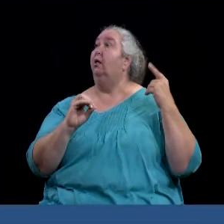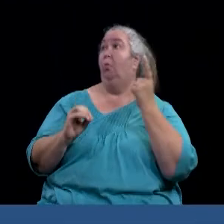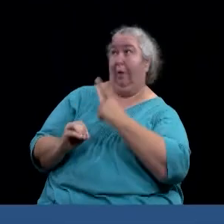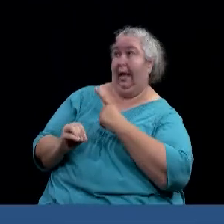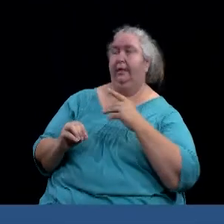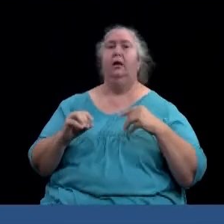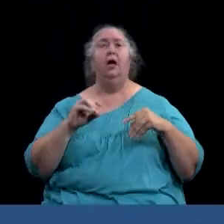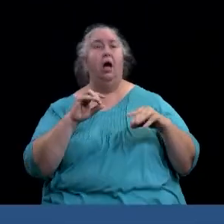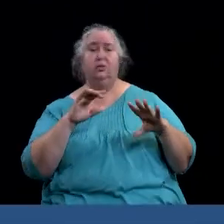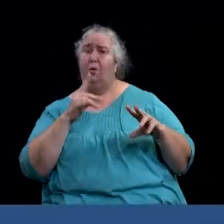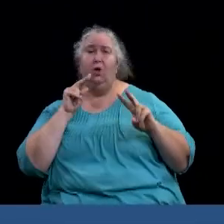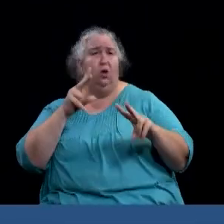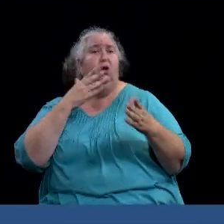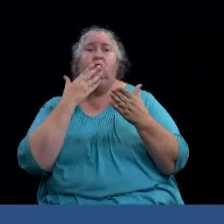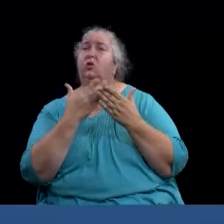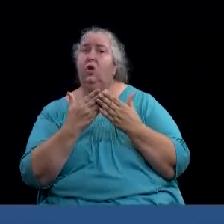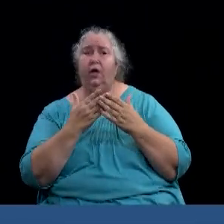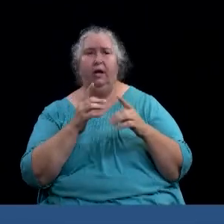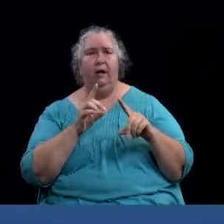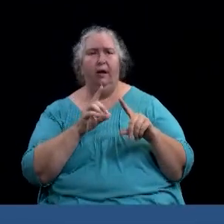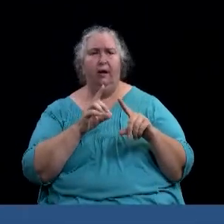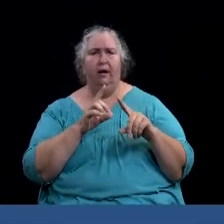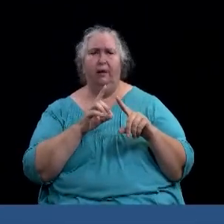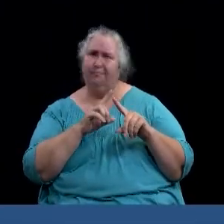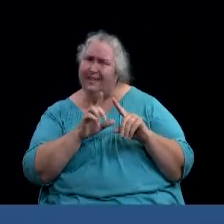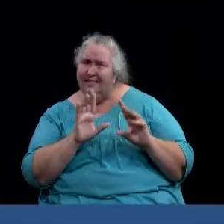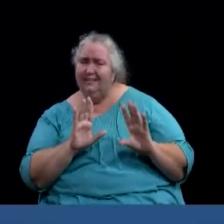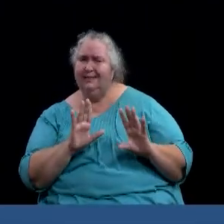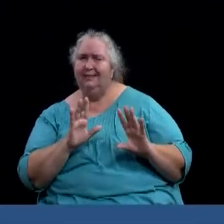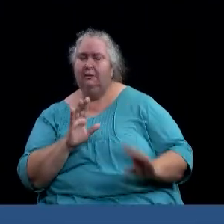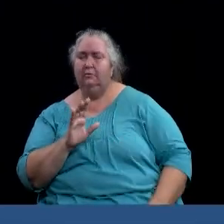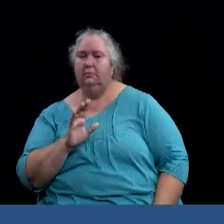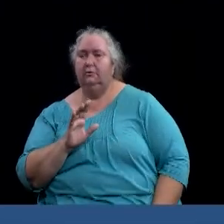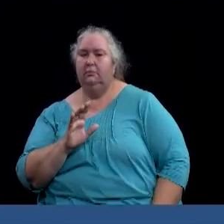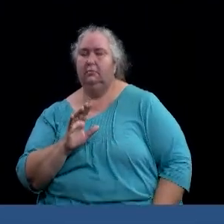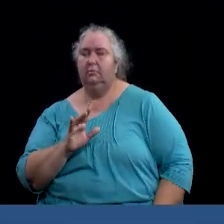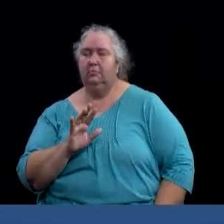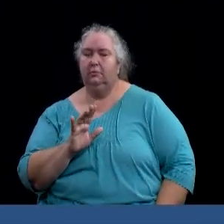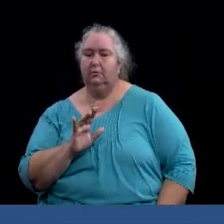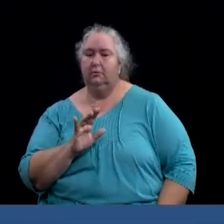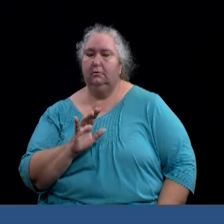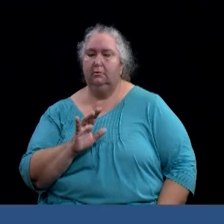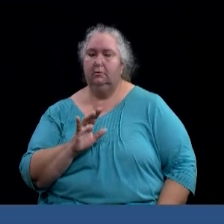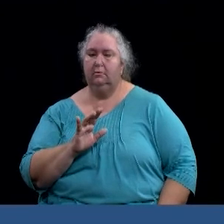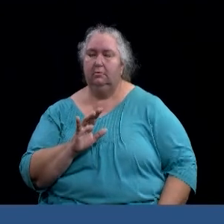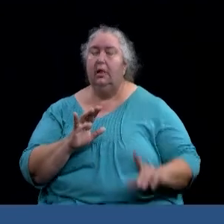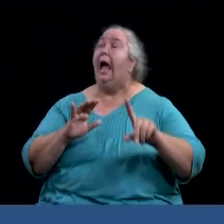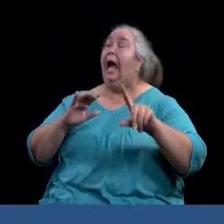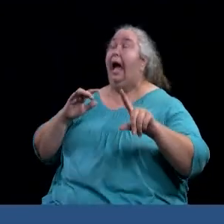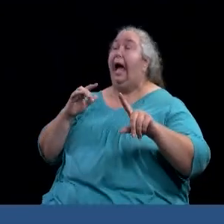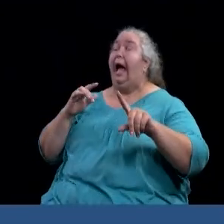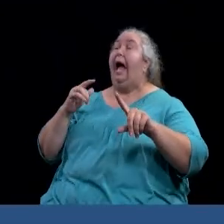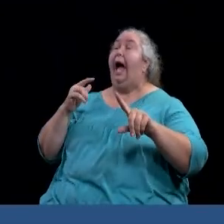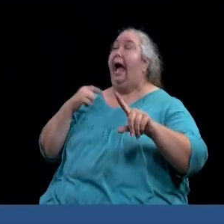like to just see, but I think that information, I think that information is readily available. In fact, Bill, are you on the